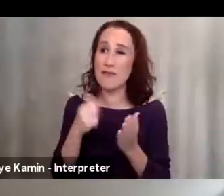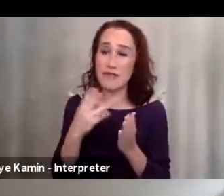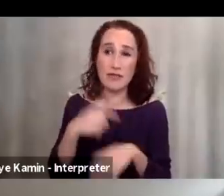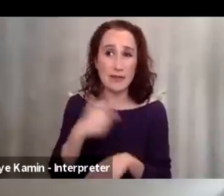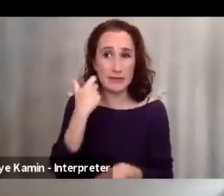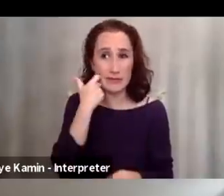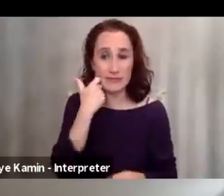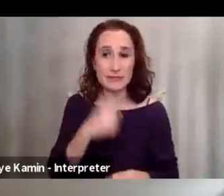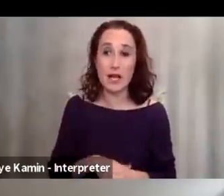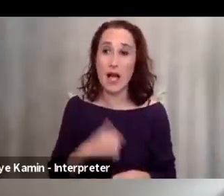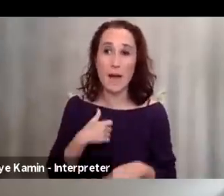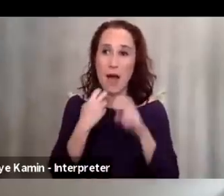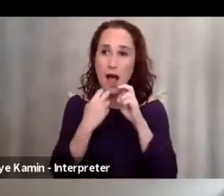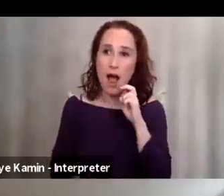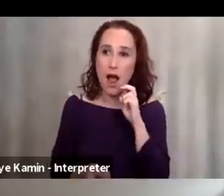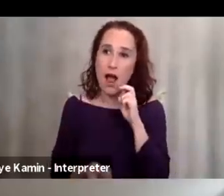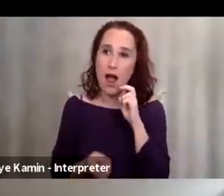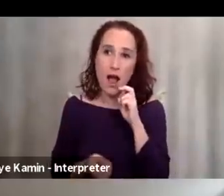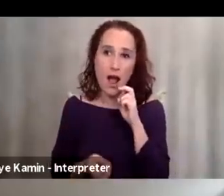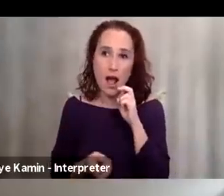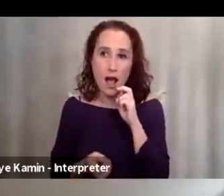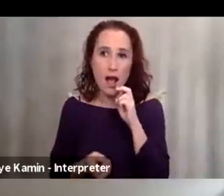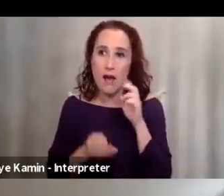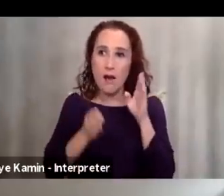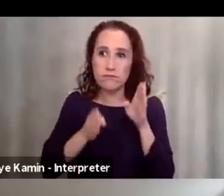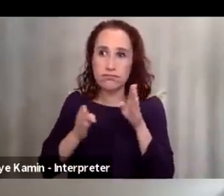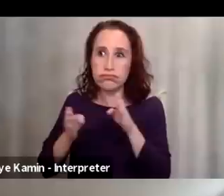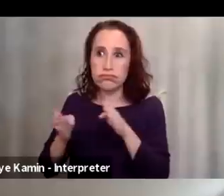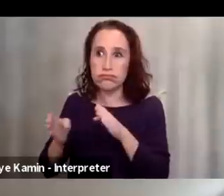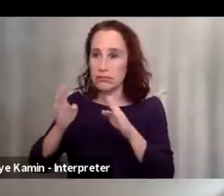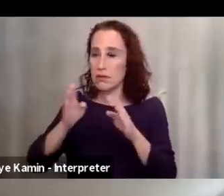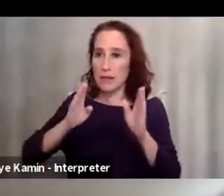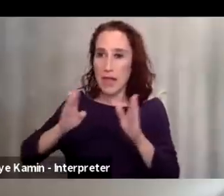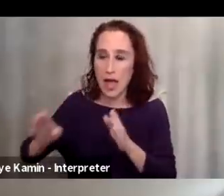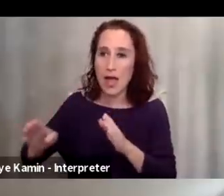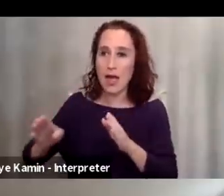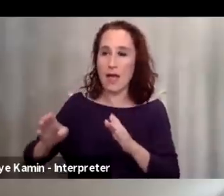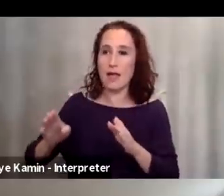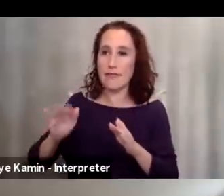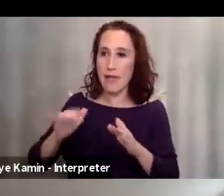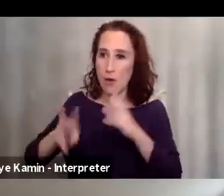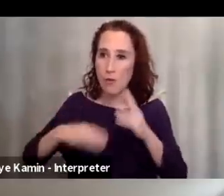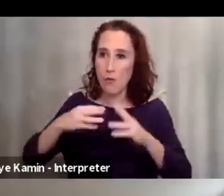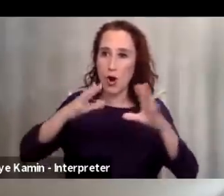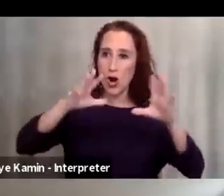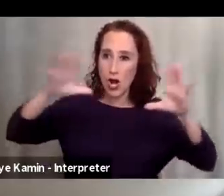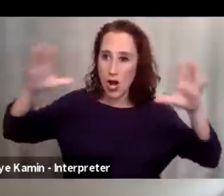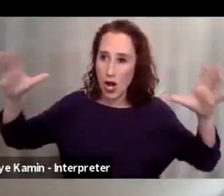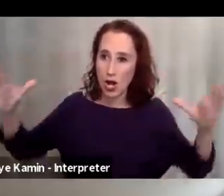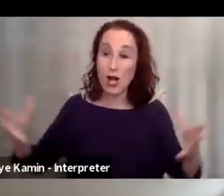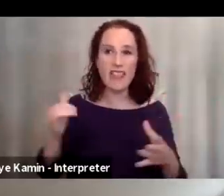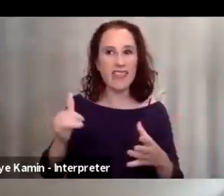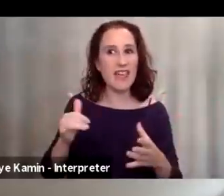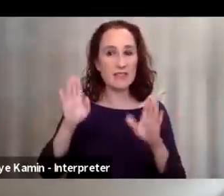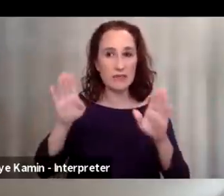just been dumbfounded by how well thought out that world is. I mean, that's an incredible example of world